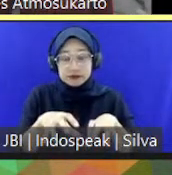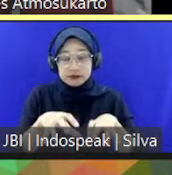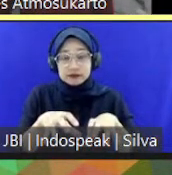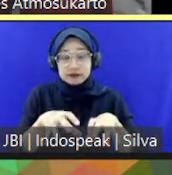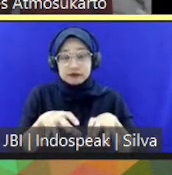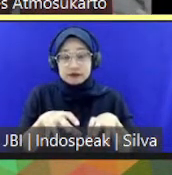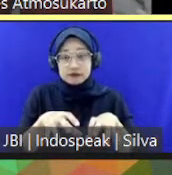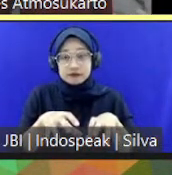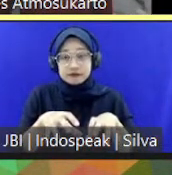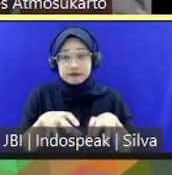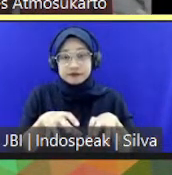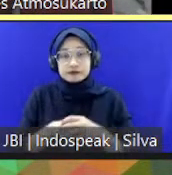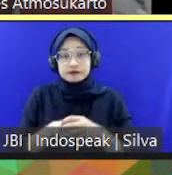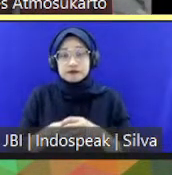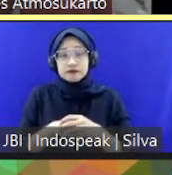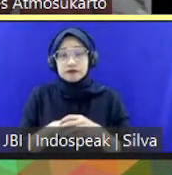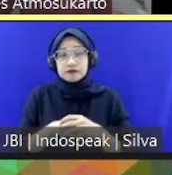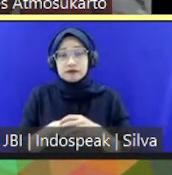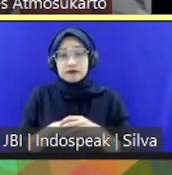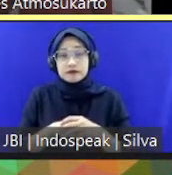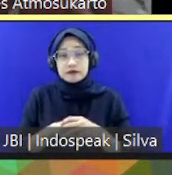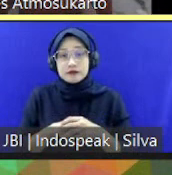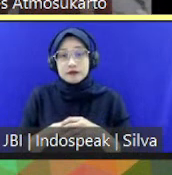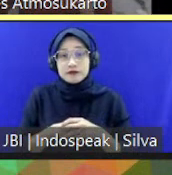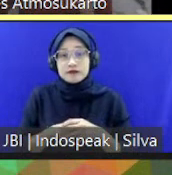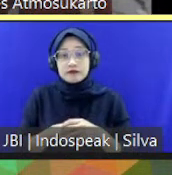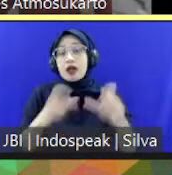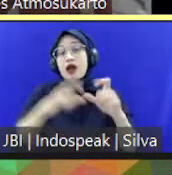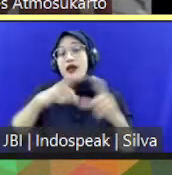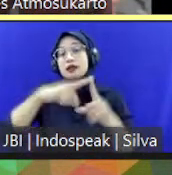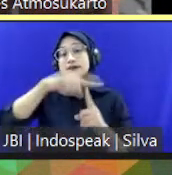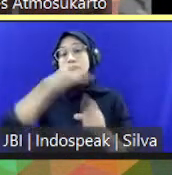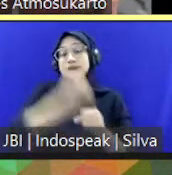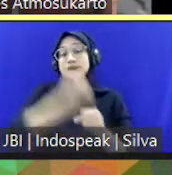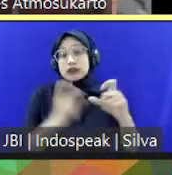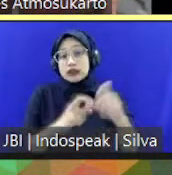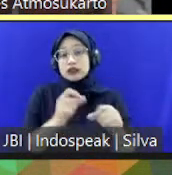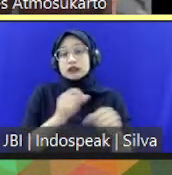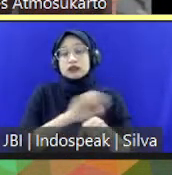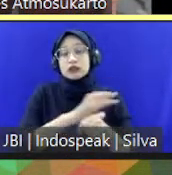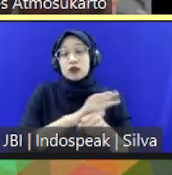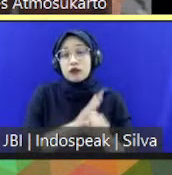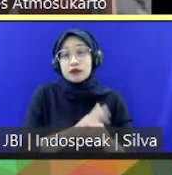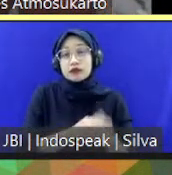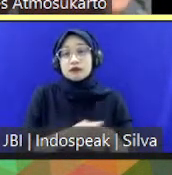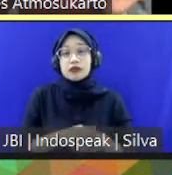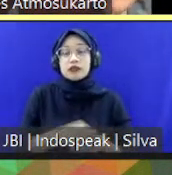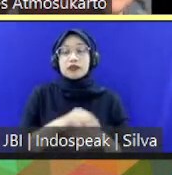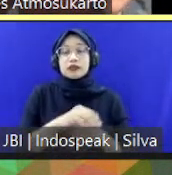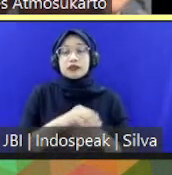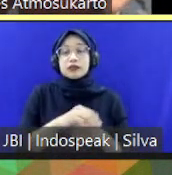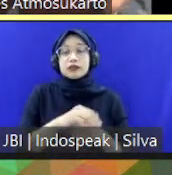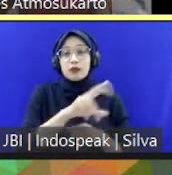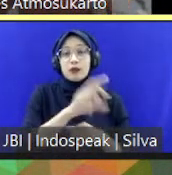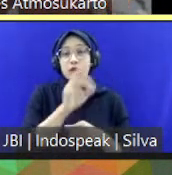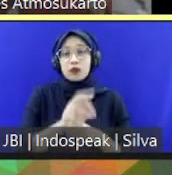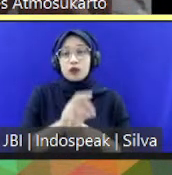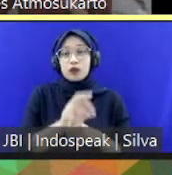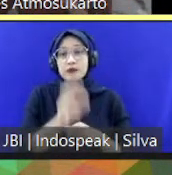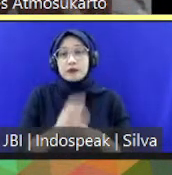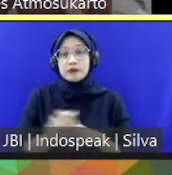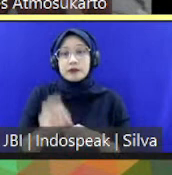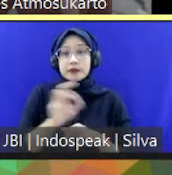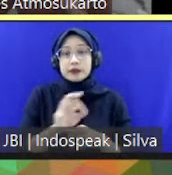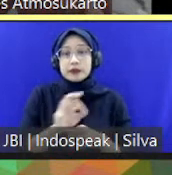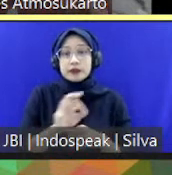this talk because according to them, 80% of the fight against the virus is psychological, right?